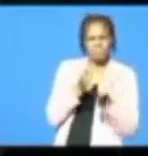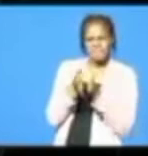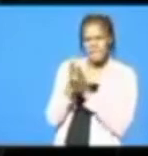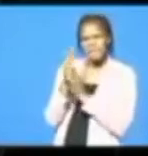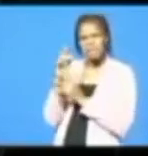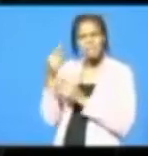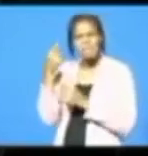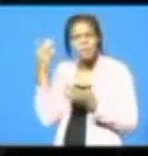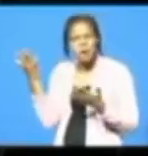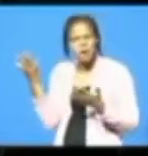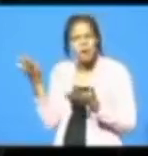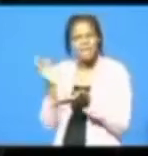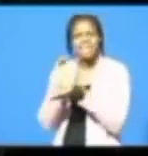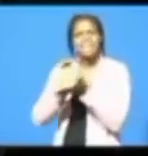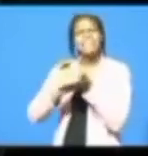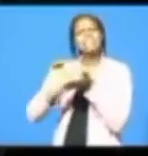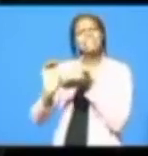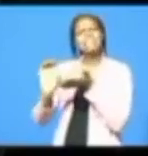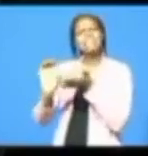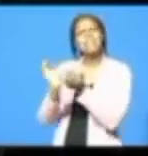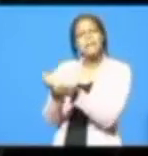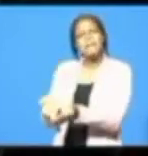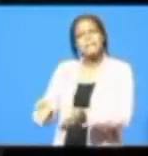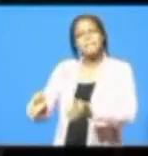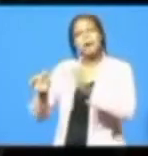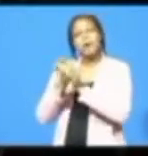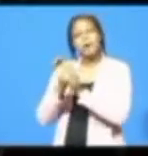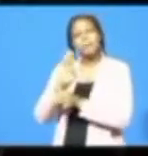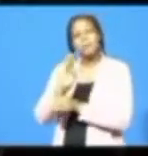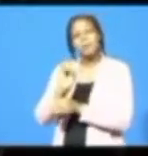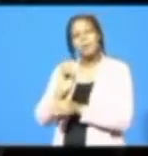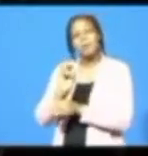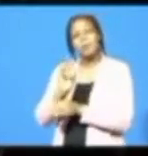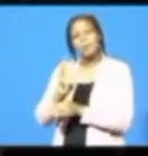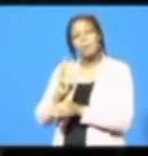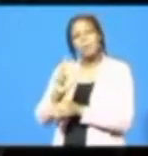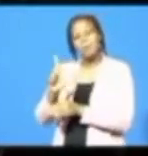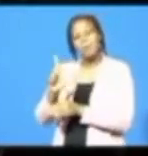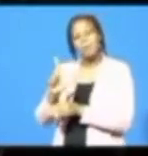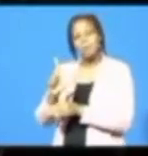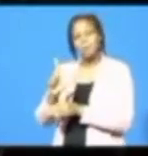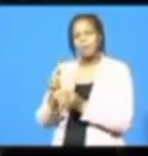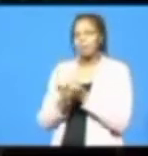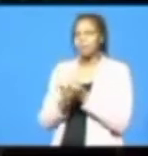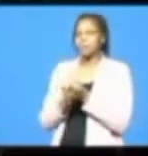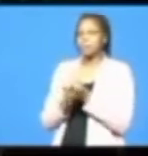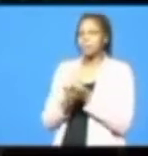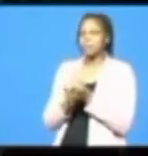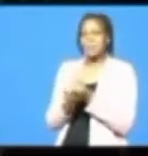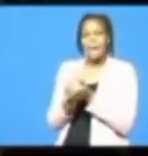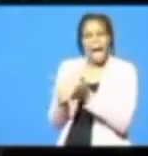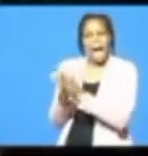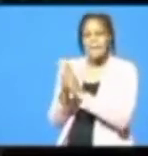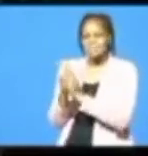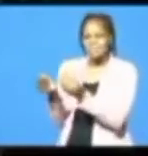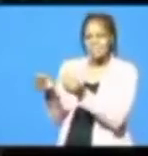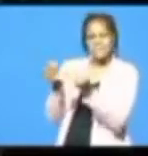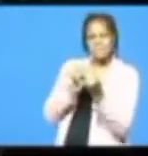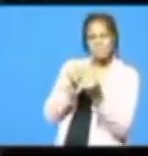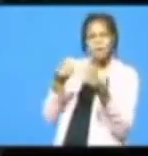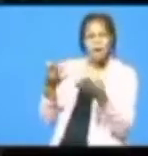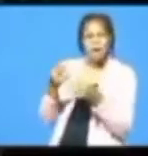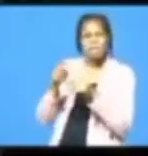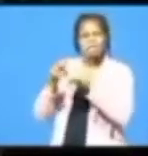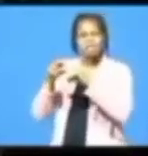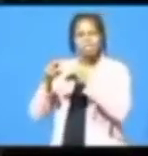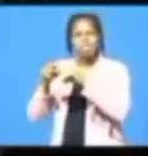a clean bowl. He asked them for salt, and